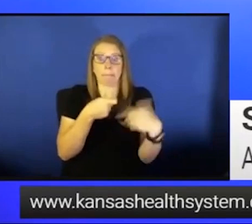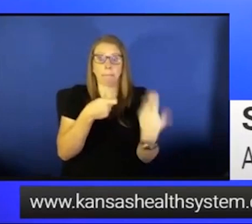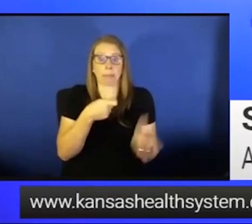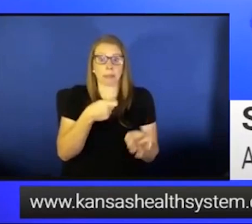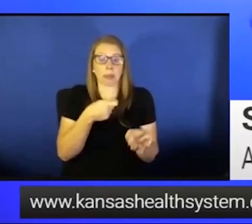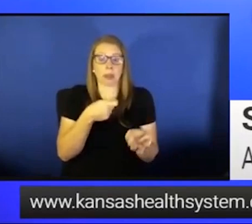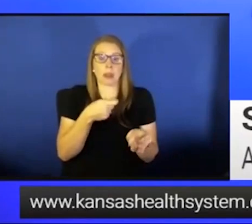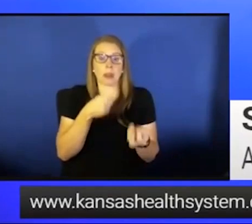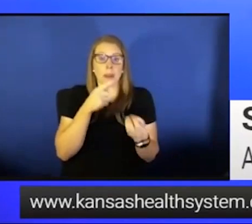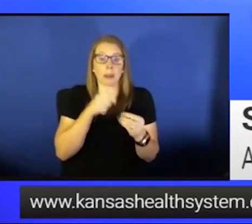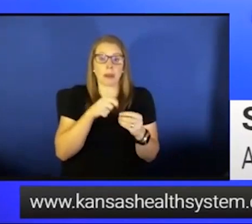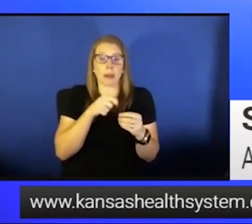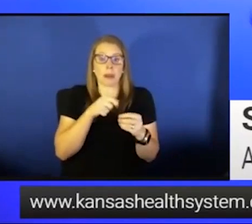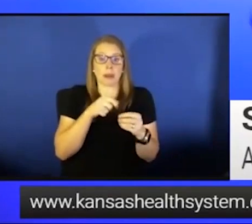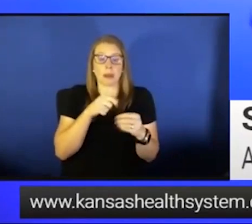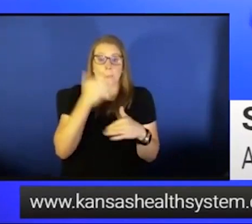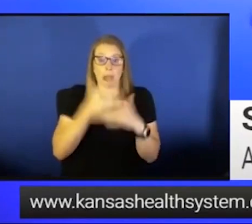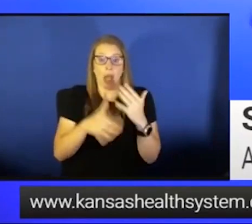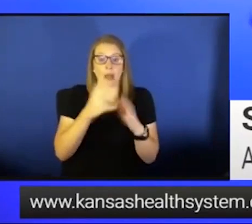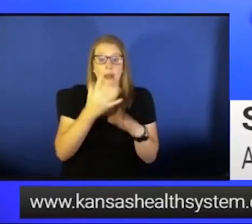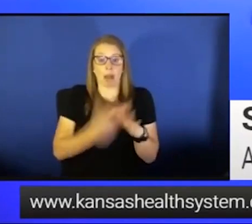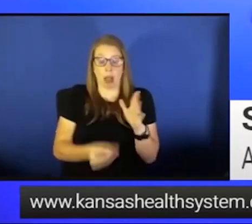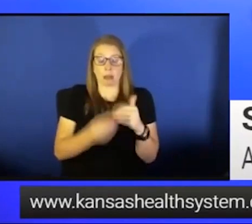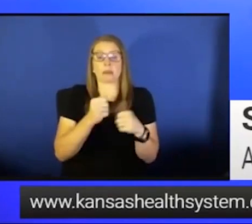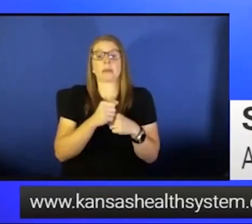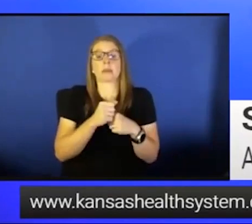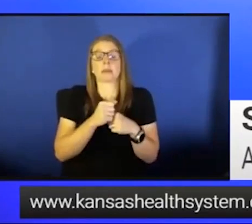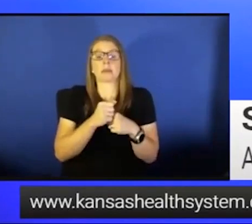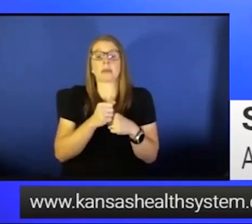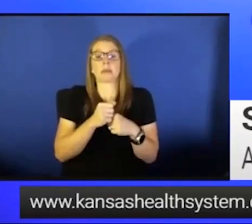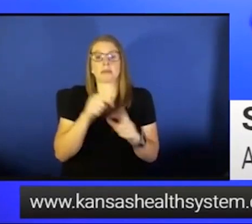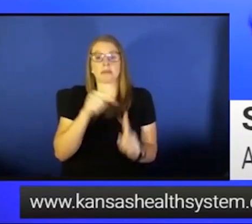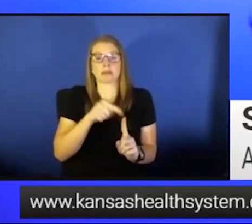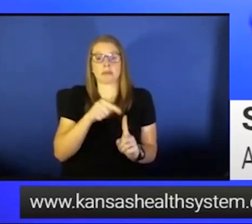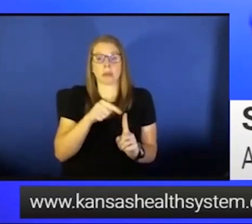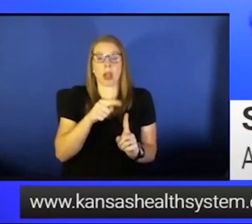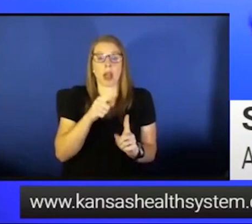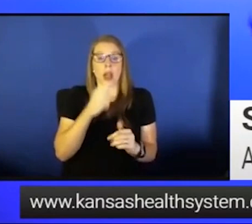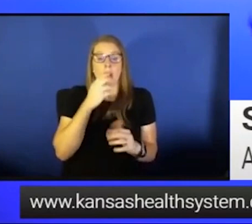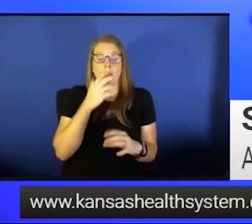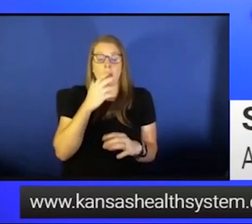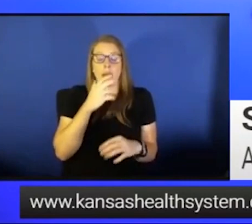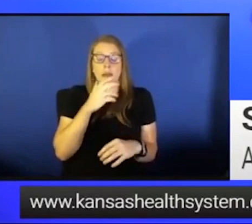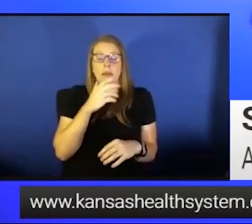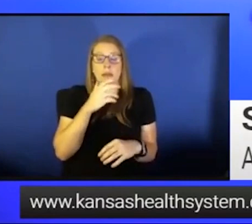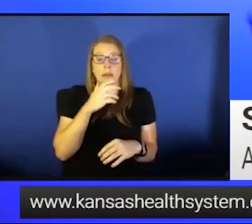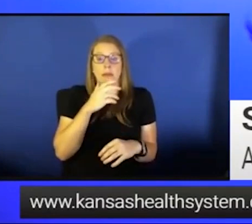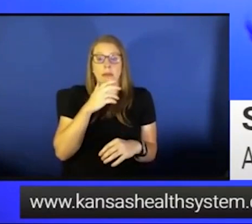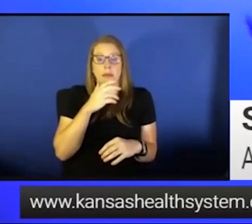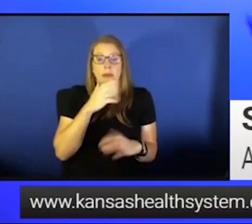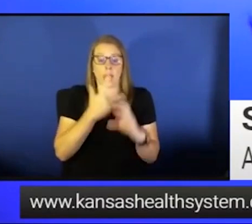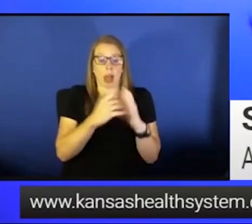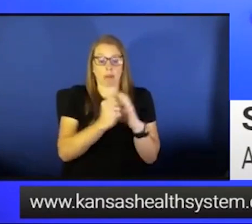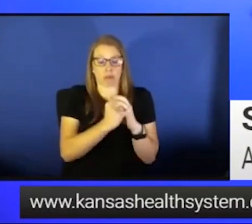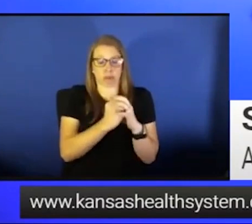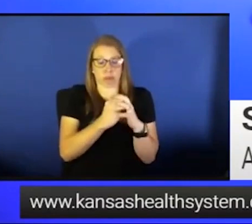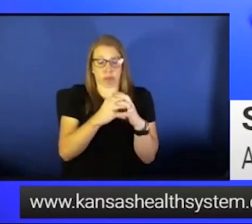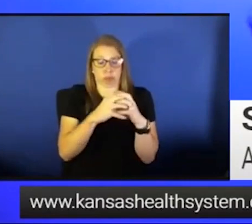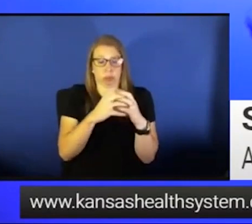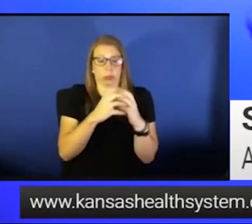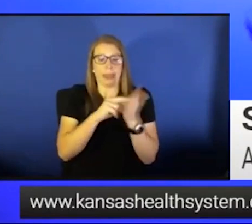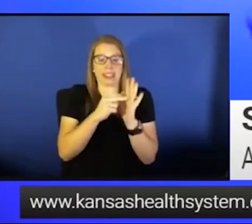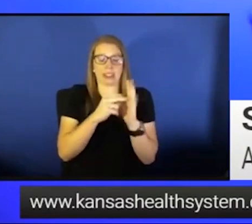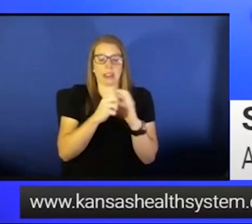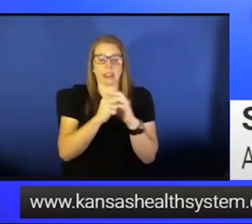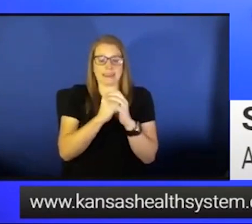For ischemic stroke, there's two different types of treatment. One is a clot buster medication that can be delivered to kind of break the clot up and restore